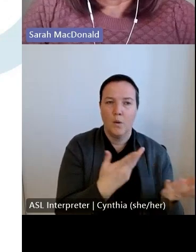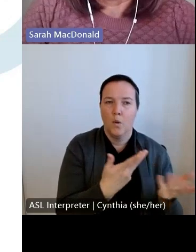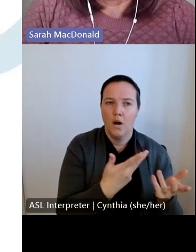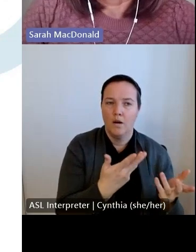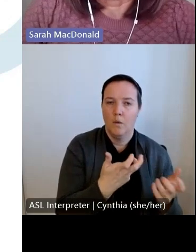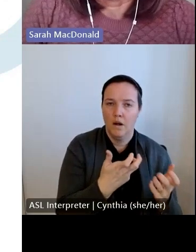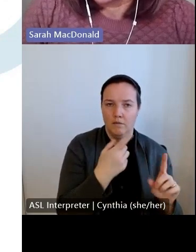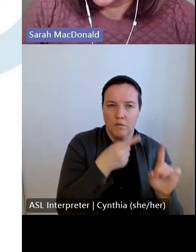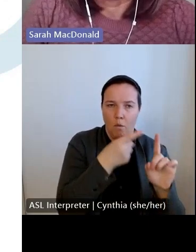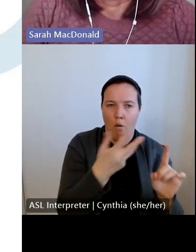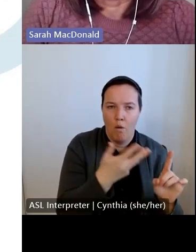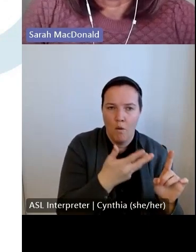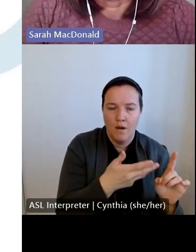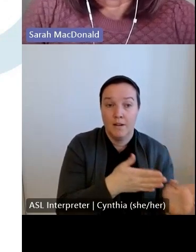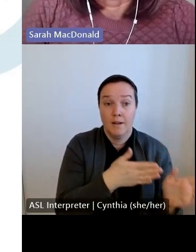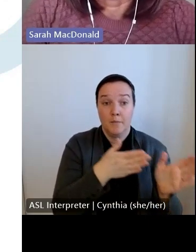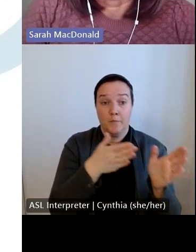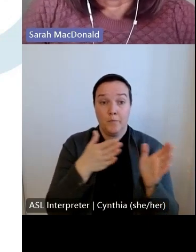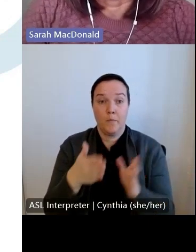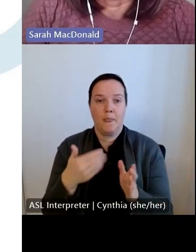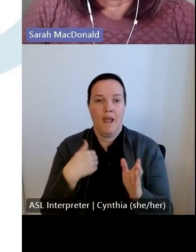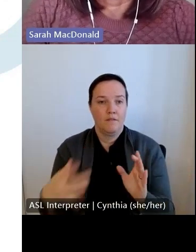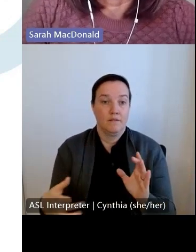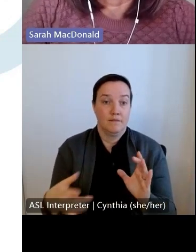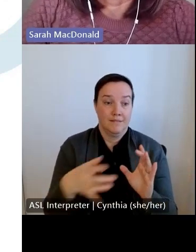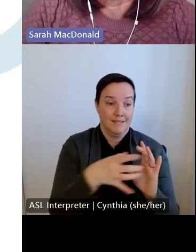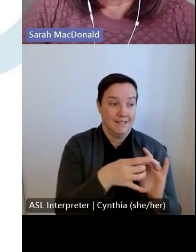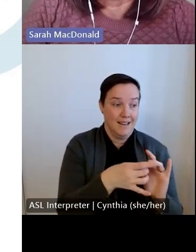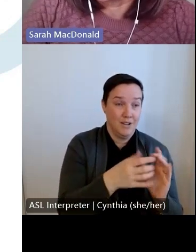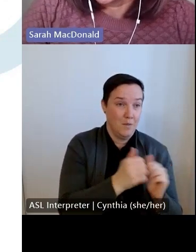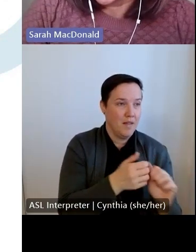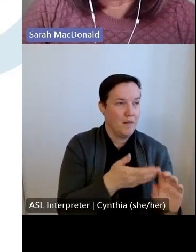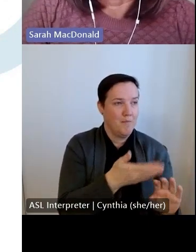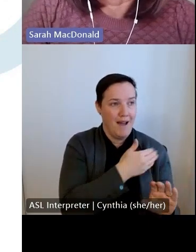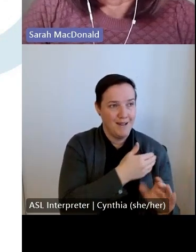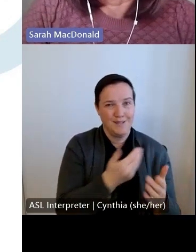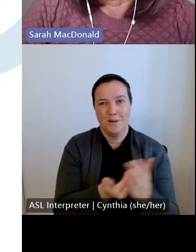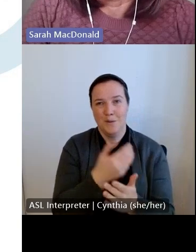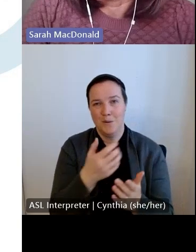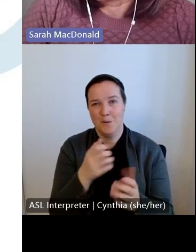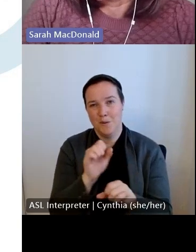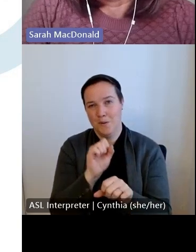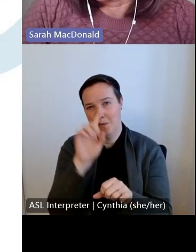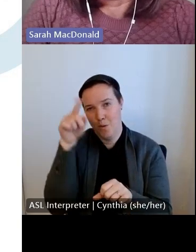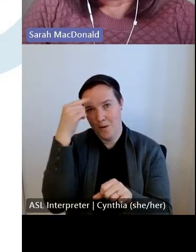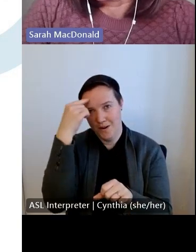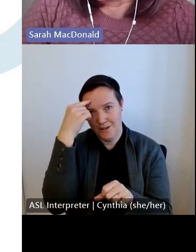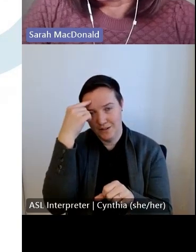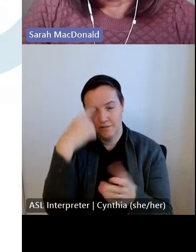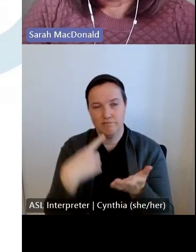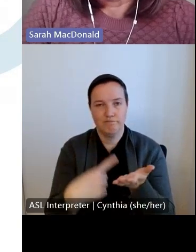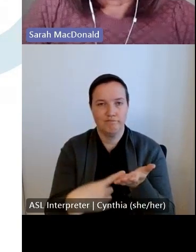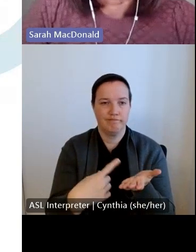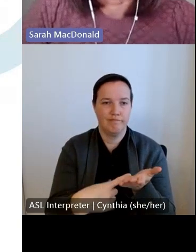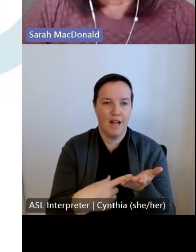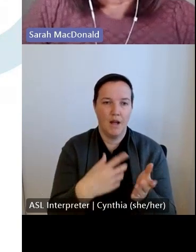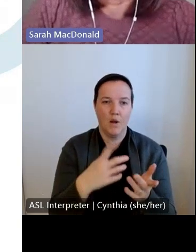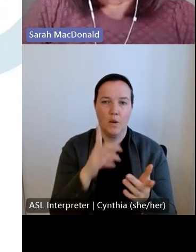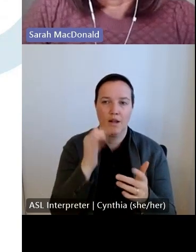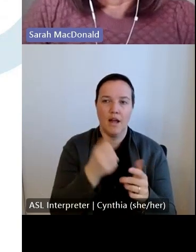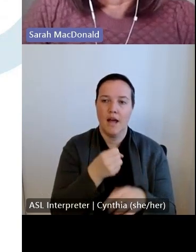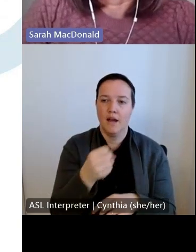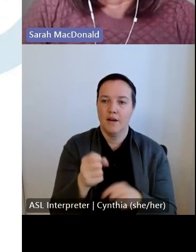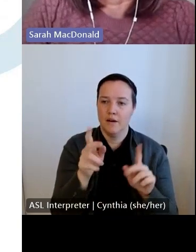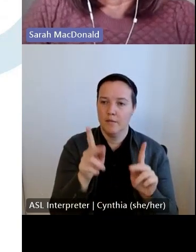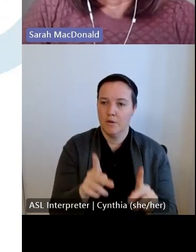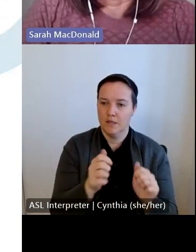there is a connection with the past and new employers to discuss hiring persons with a disability. So we make